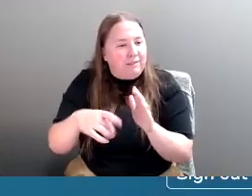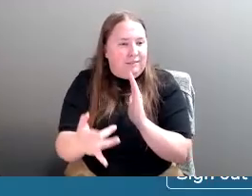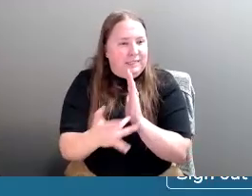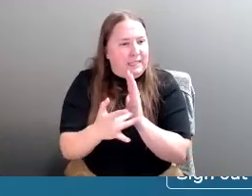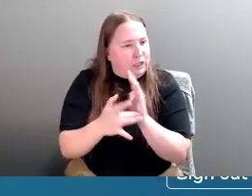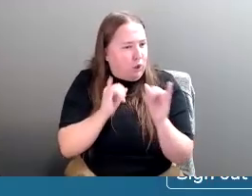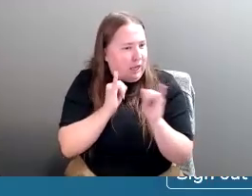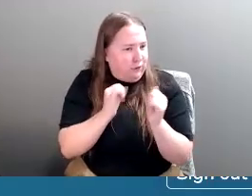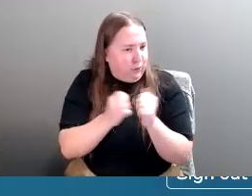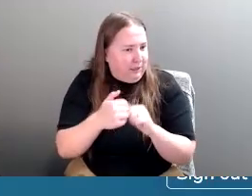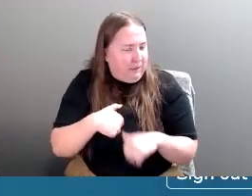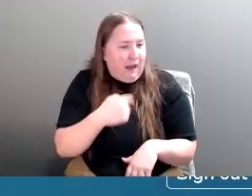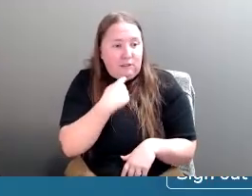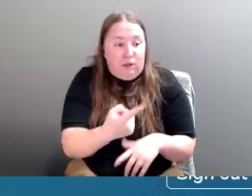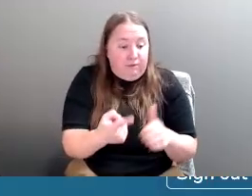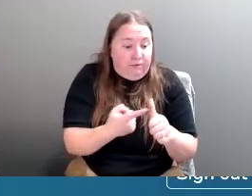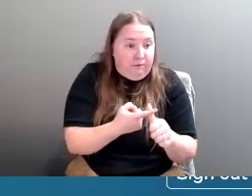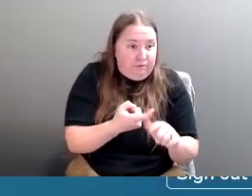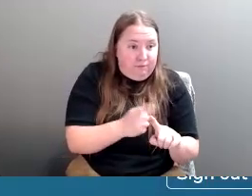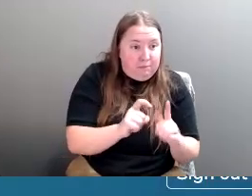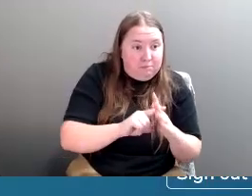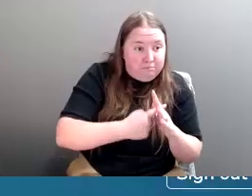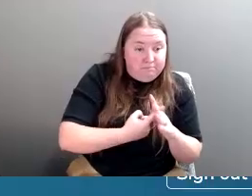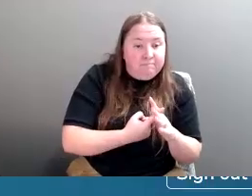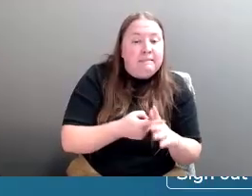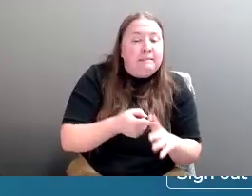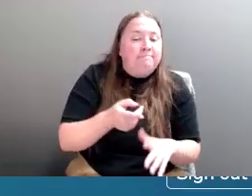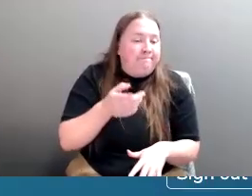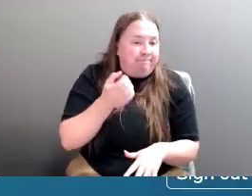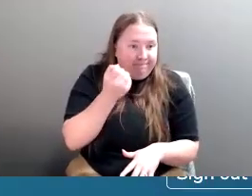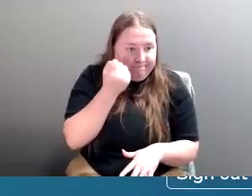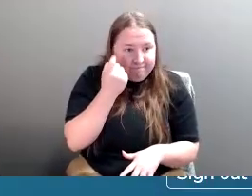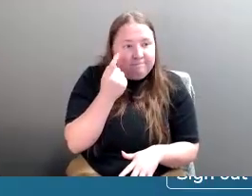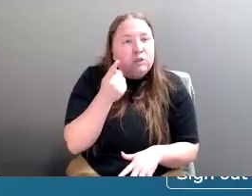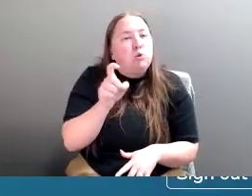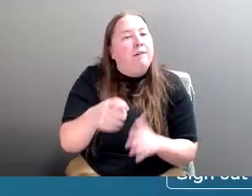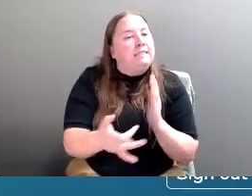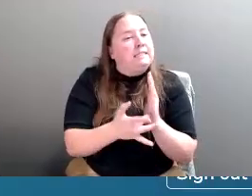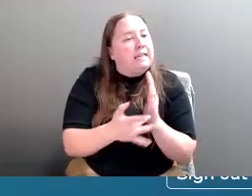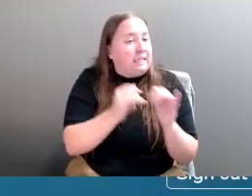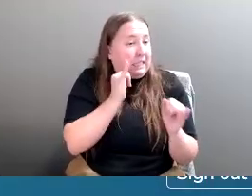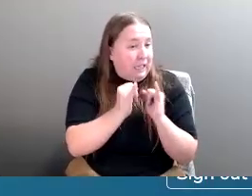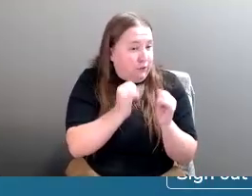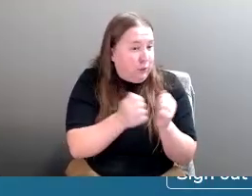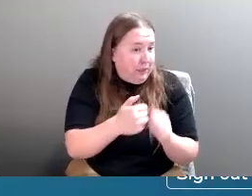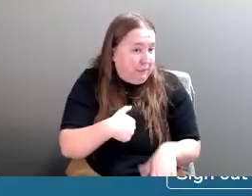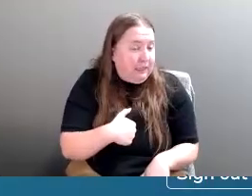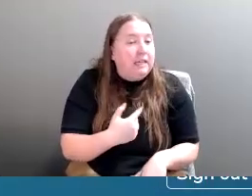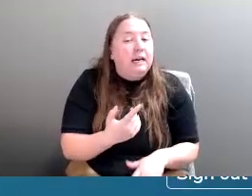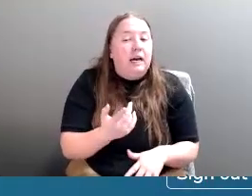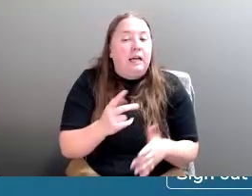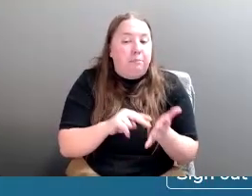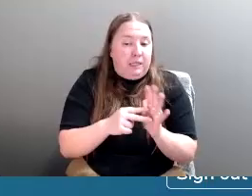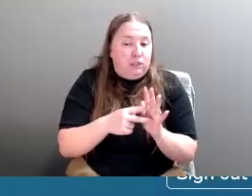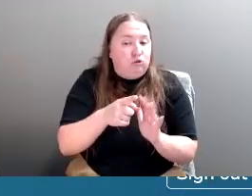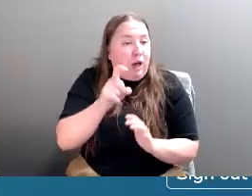with me. And this is what I tell them from the beginning is, listen, you are going to have to technically interview with me. So that means you actually are going to